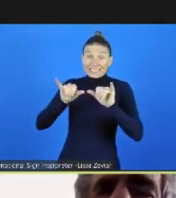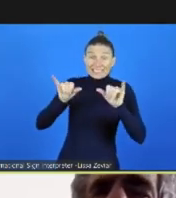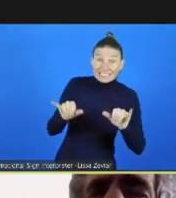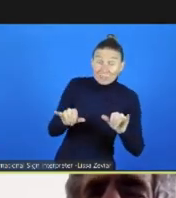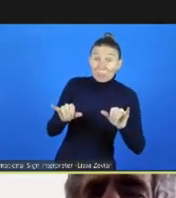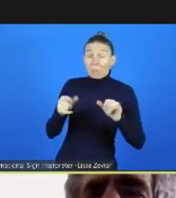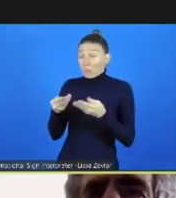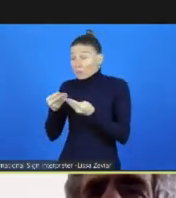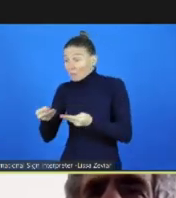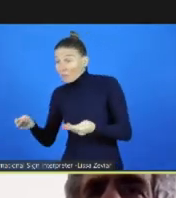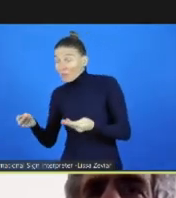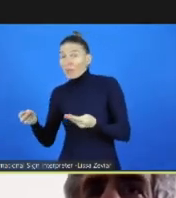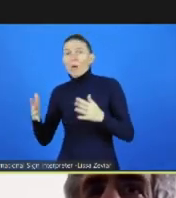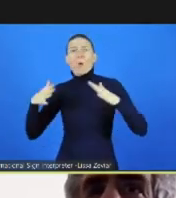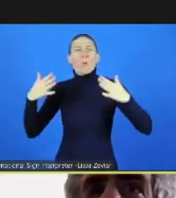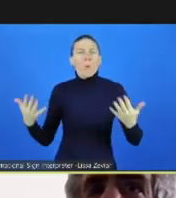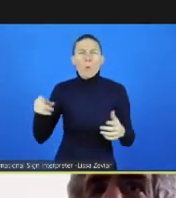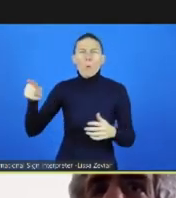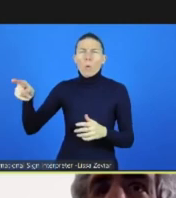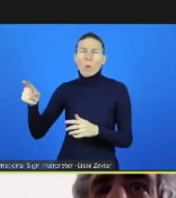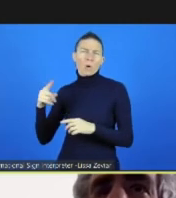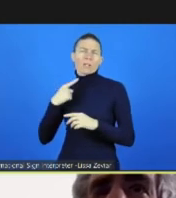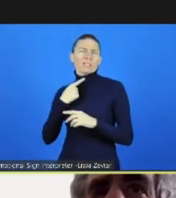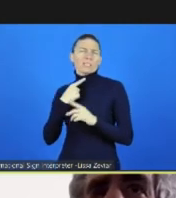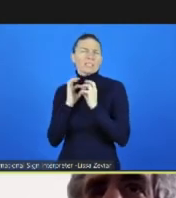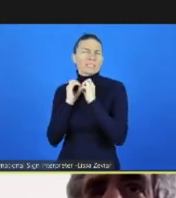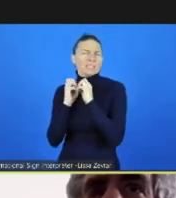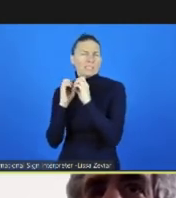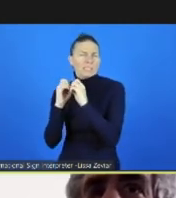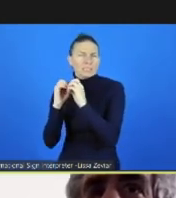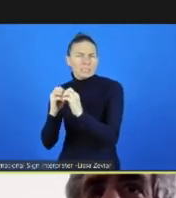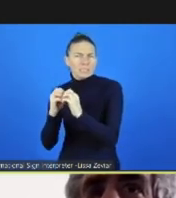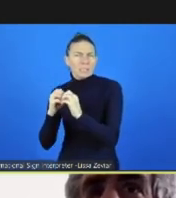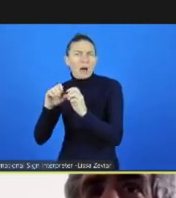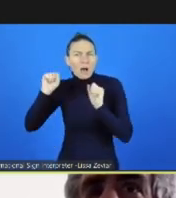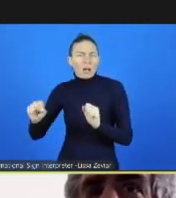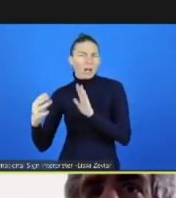rendering difficult to understand speech into easily understood speech.